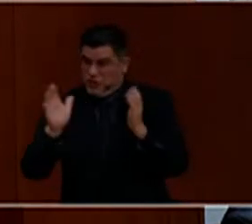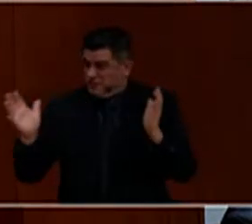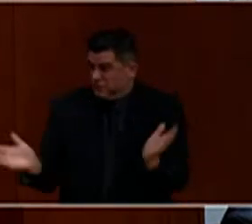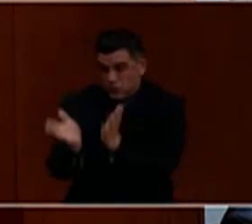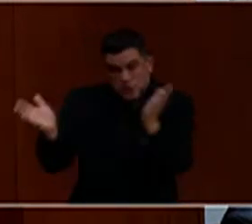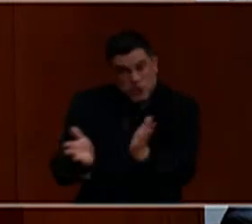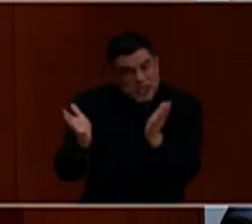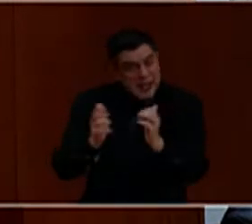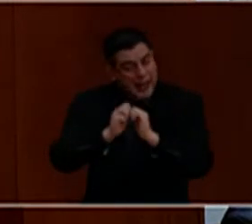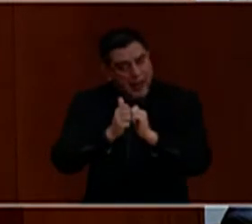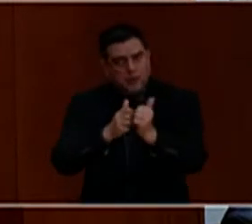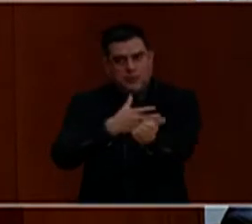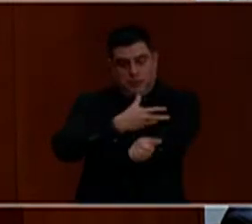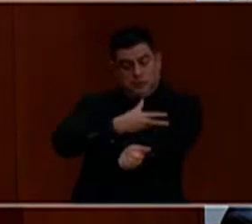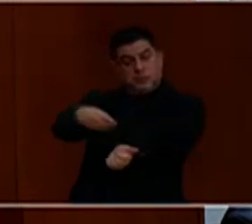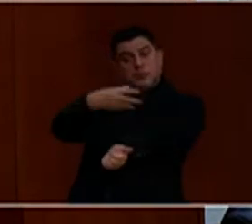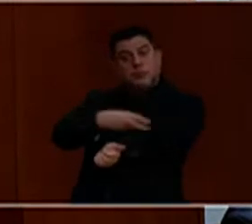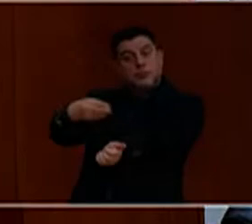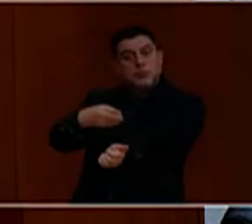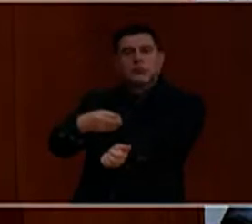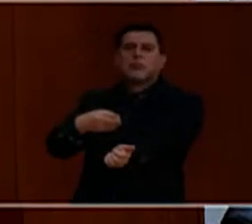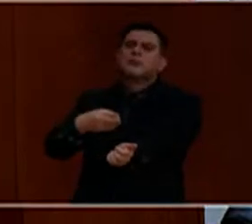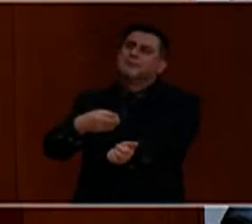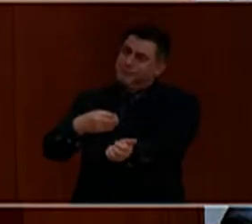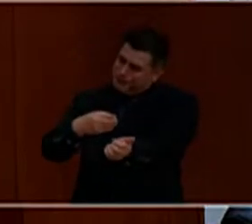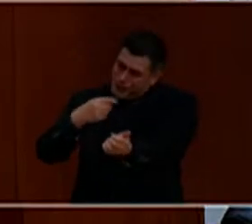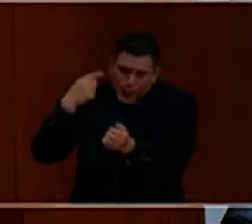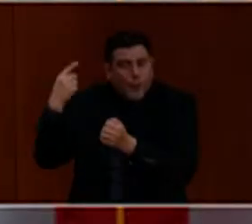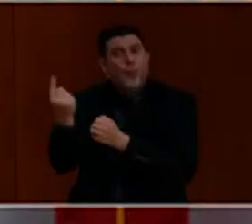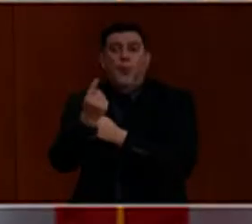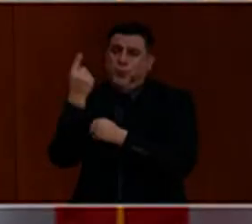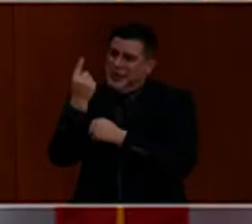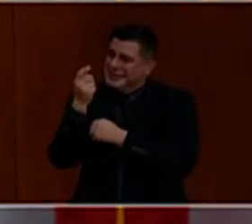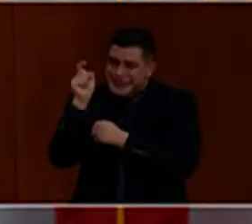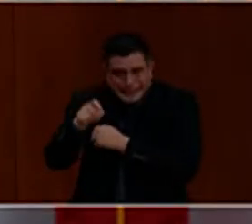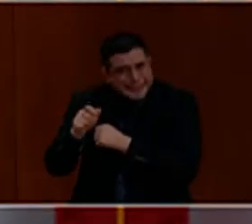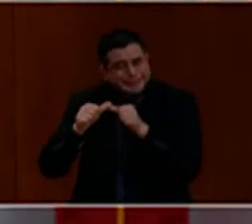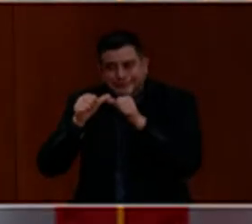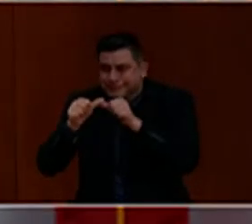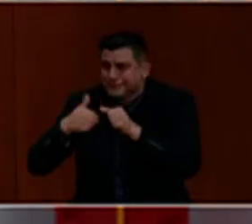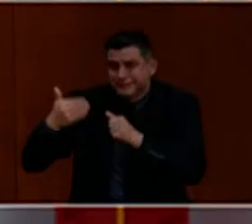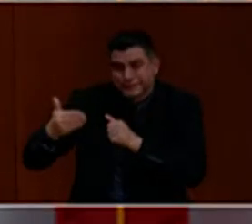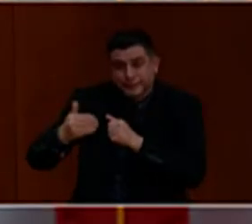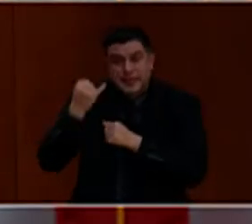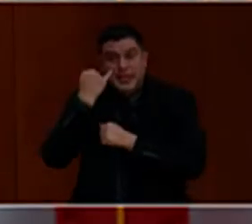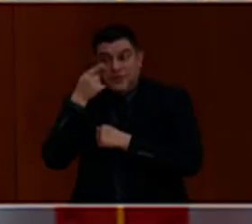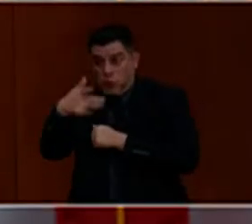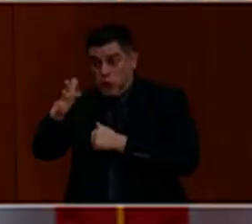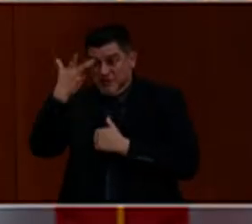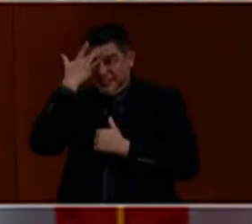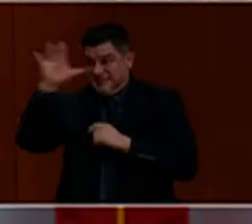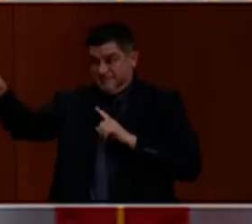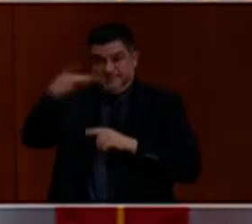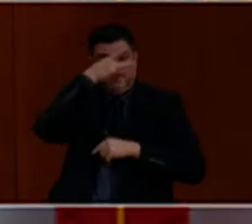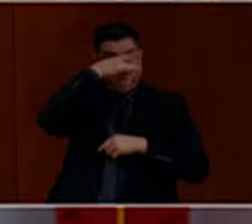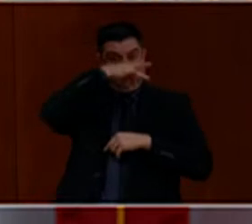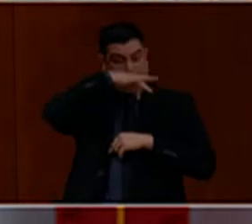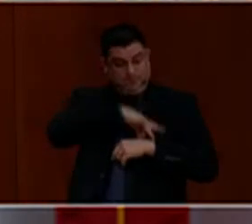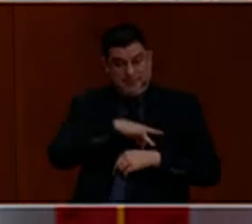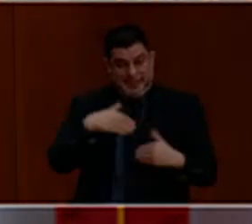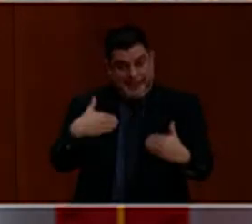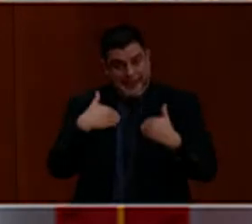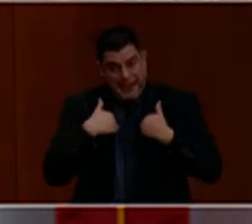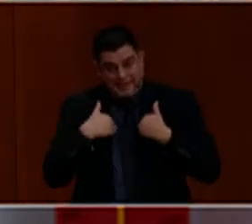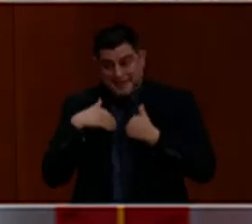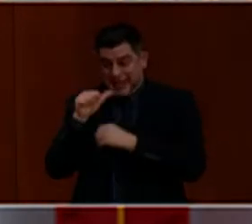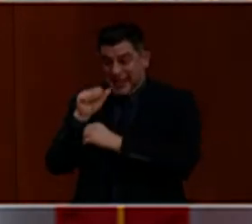we need. You know, God forbid somebody needs it, but at the same time, if you have those antibodies and you can make a Yes. difference, I mean, you've saved a life. Son-in-law of the year has saved a